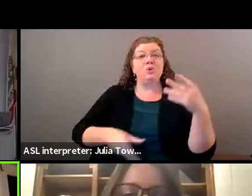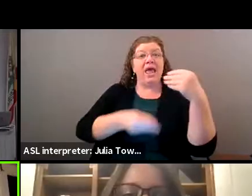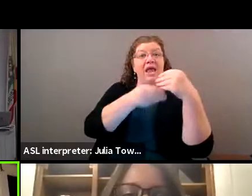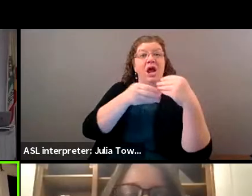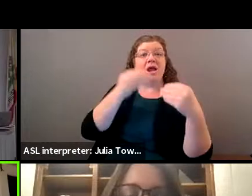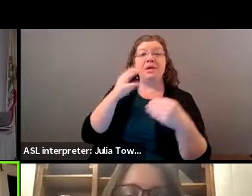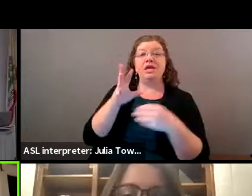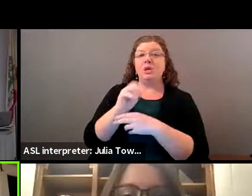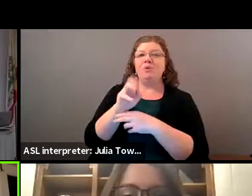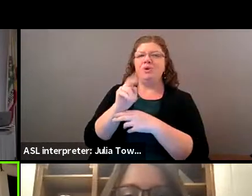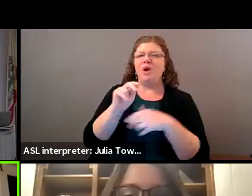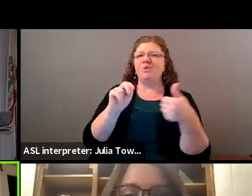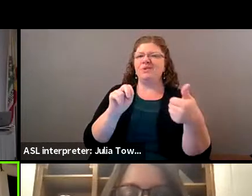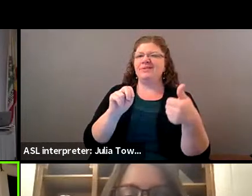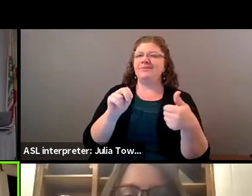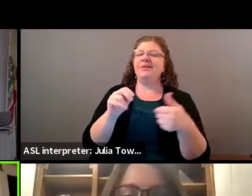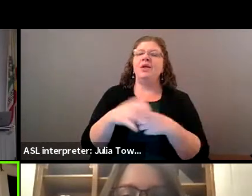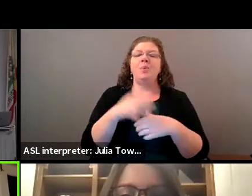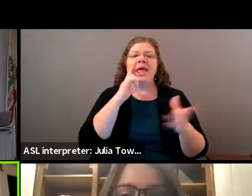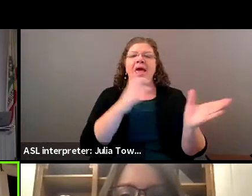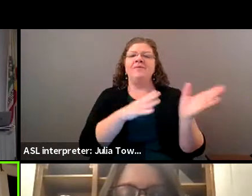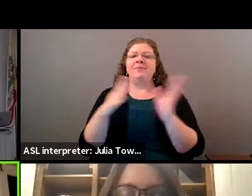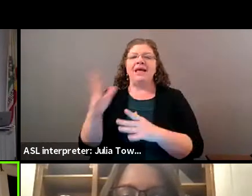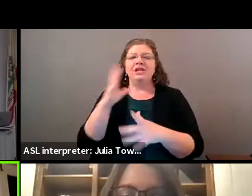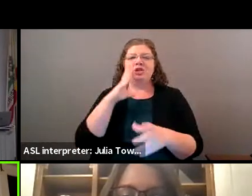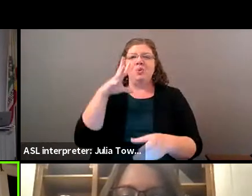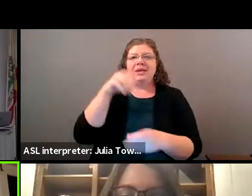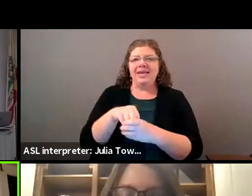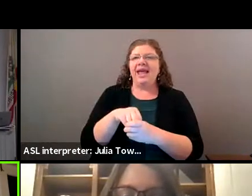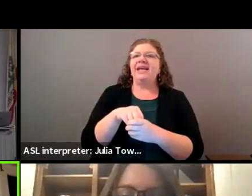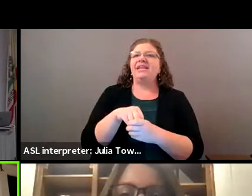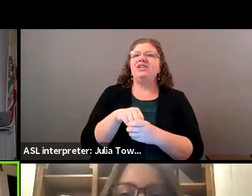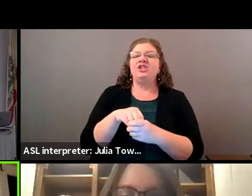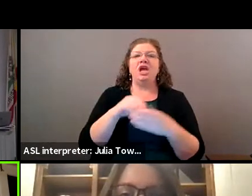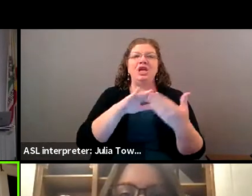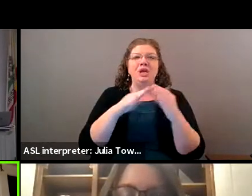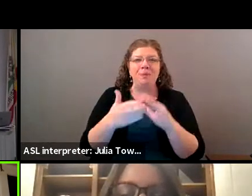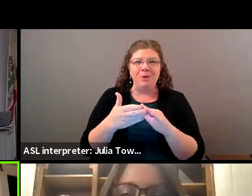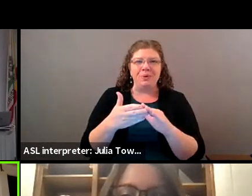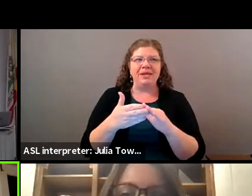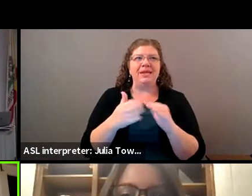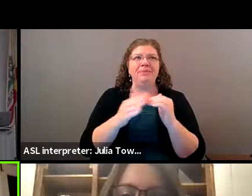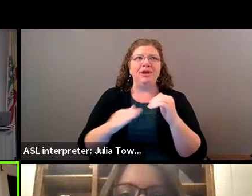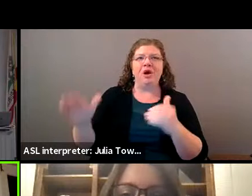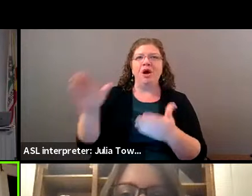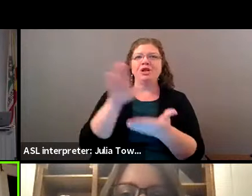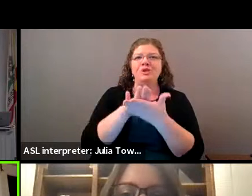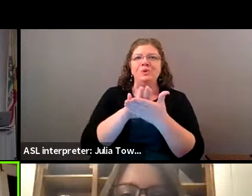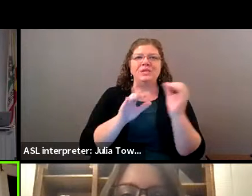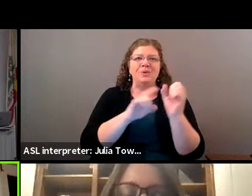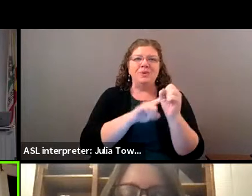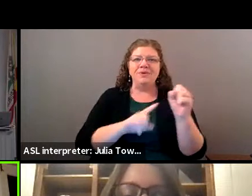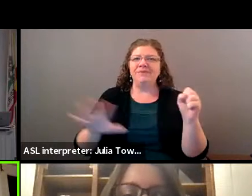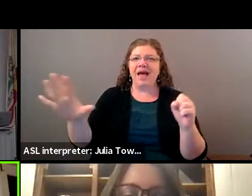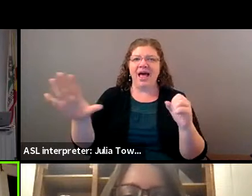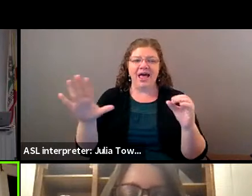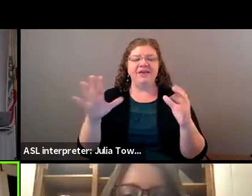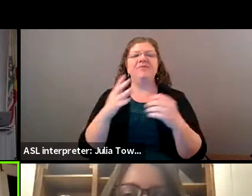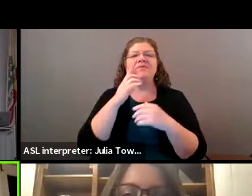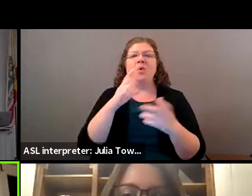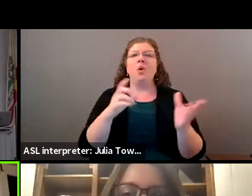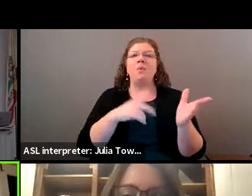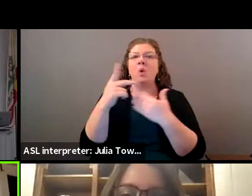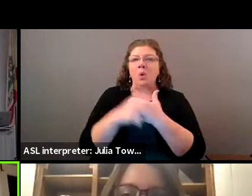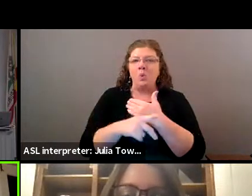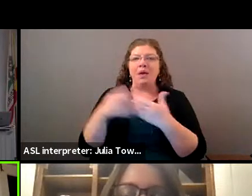Munoz, that we do have plans to engage the community beyond the school, the 0 to 5 community, through programs